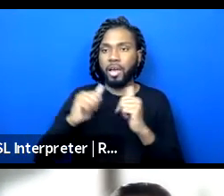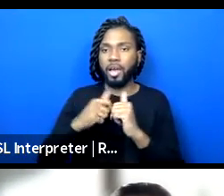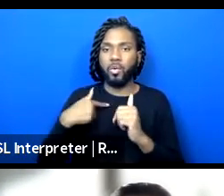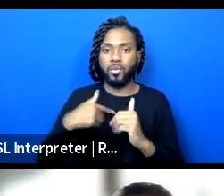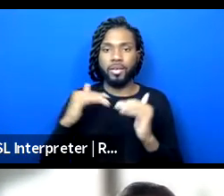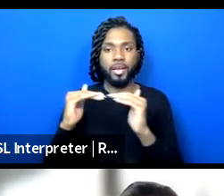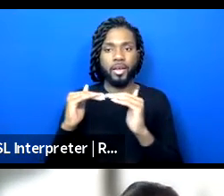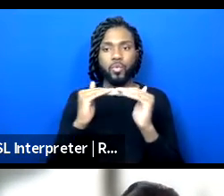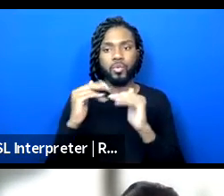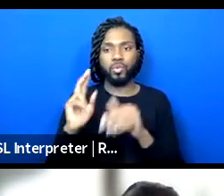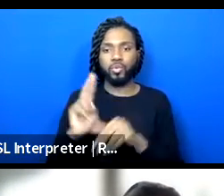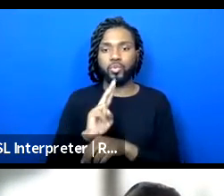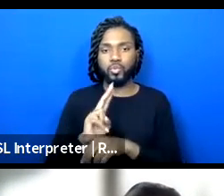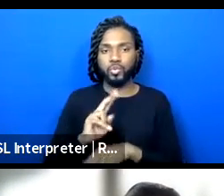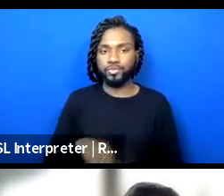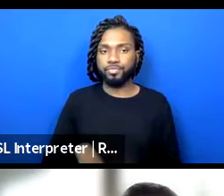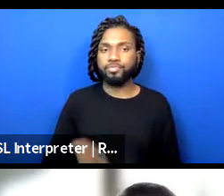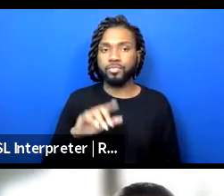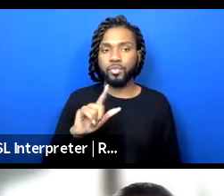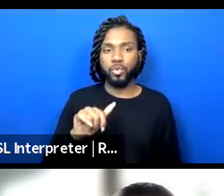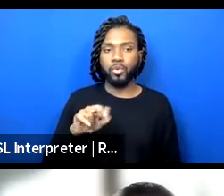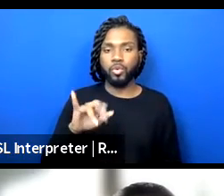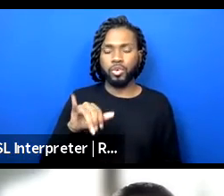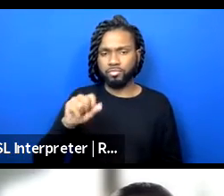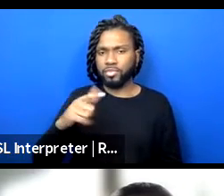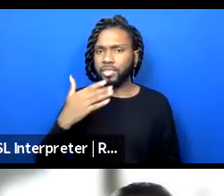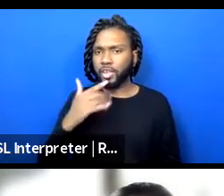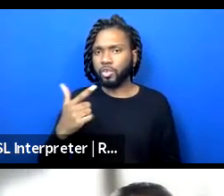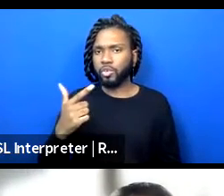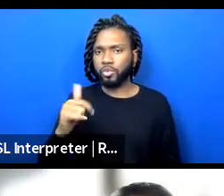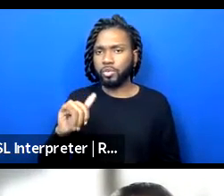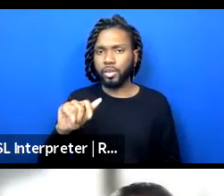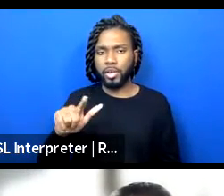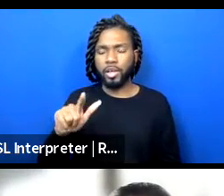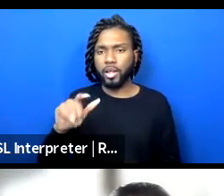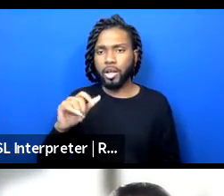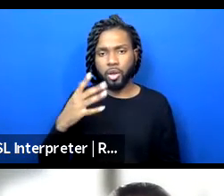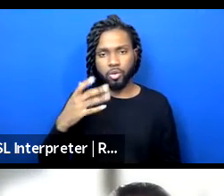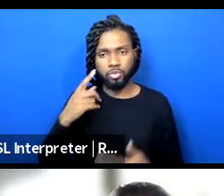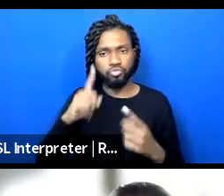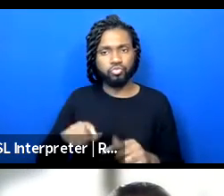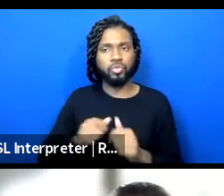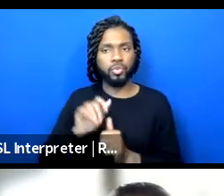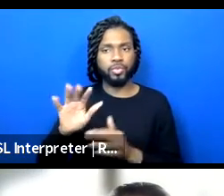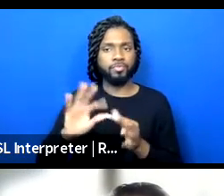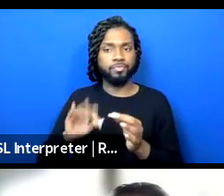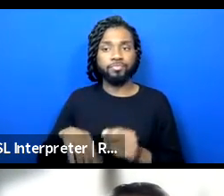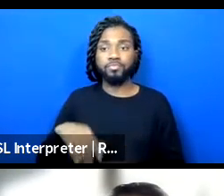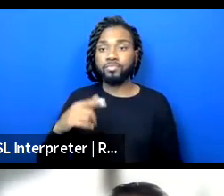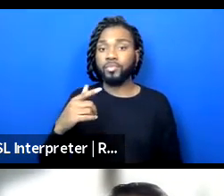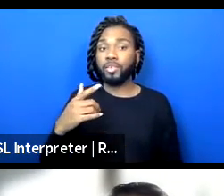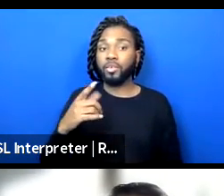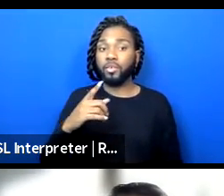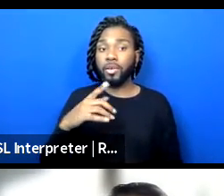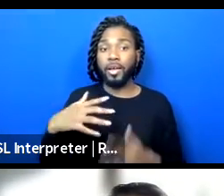Absolutely. Thank you, Gail. Total support. Yes, to lift up what Gail is saying, money,